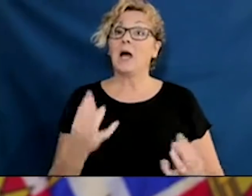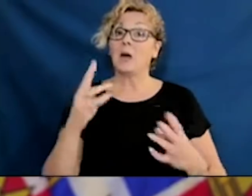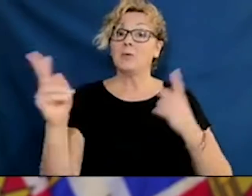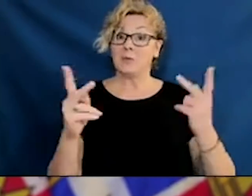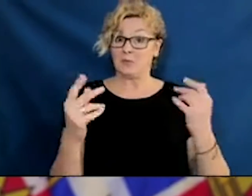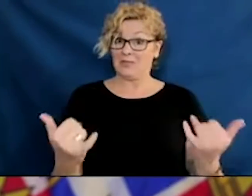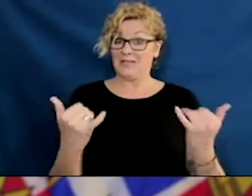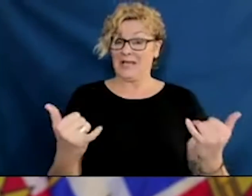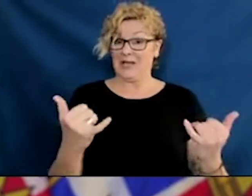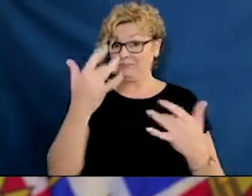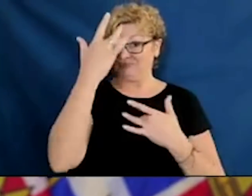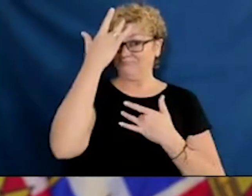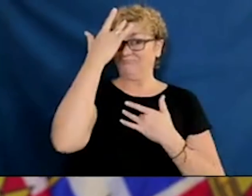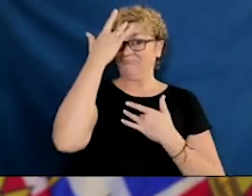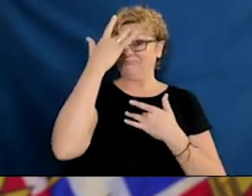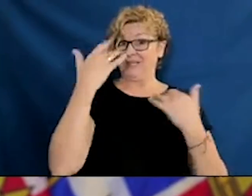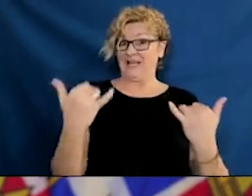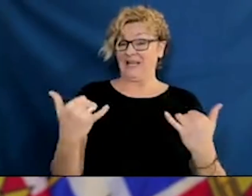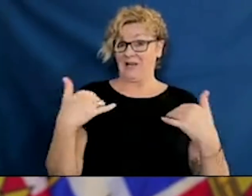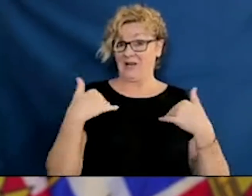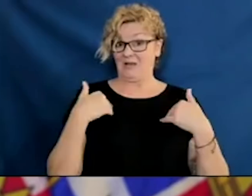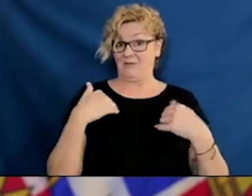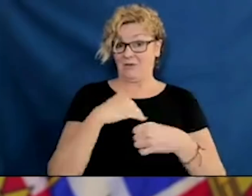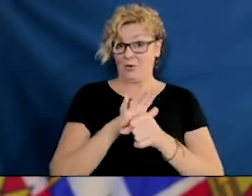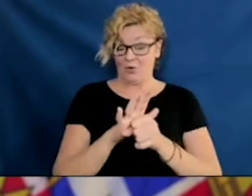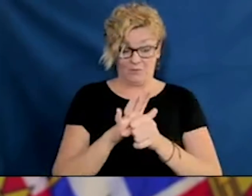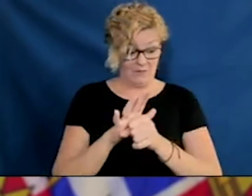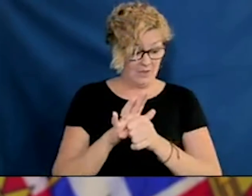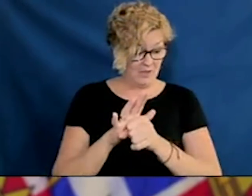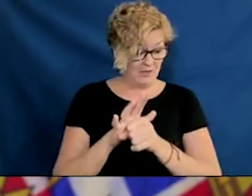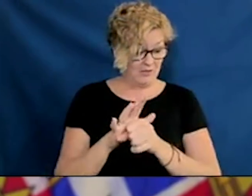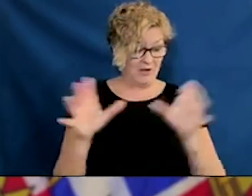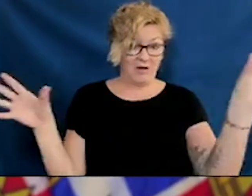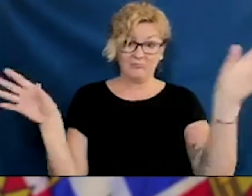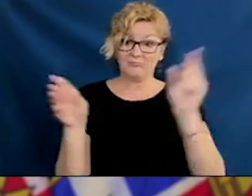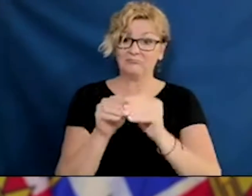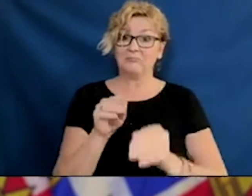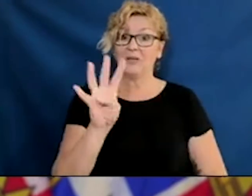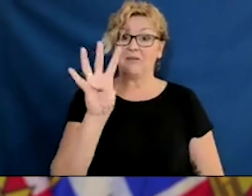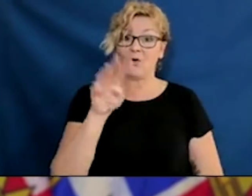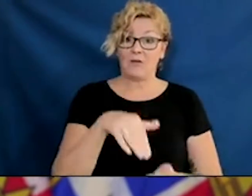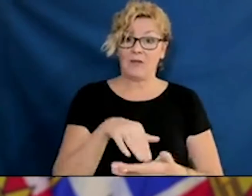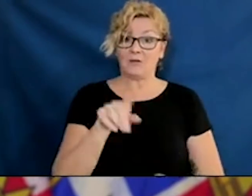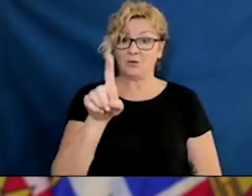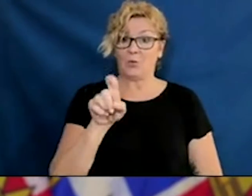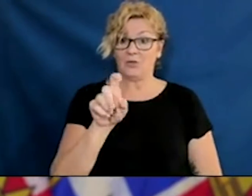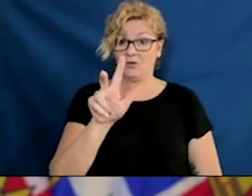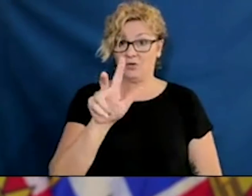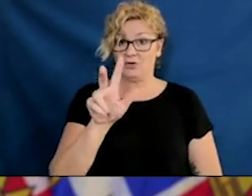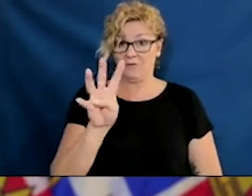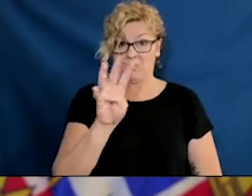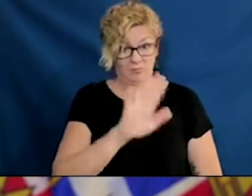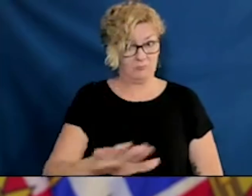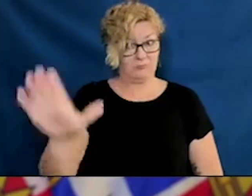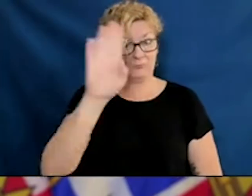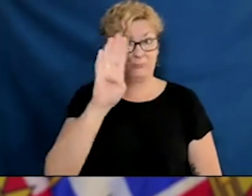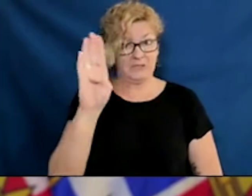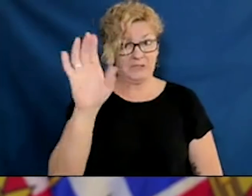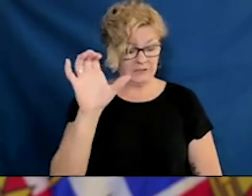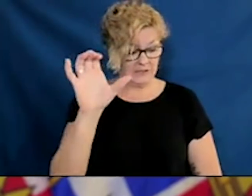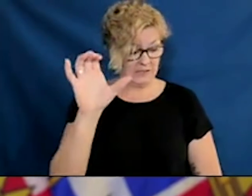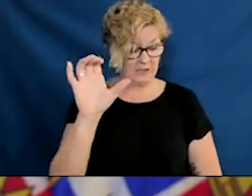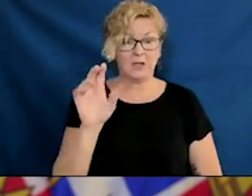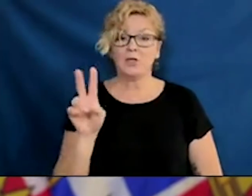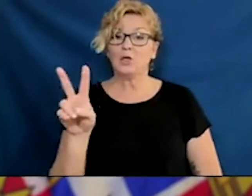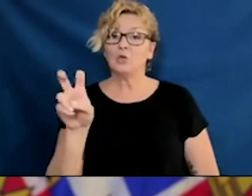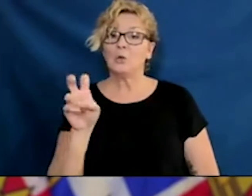4,134 active cases around the province, 289 of whom are in hospital, 79 in critical care